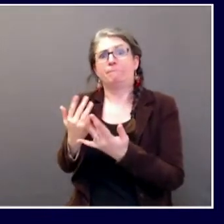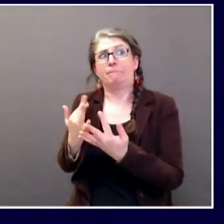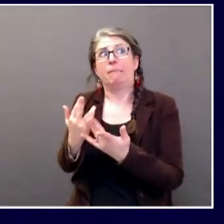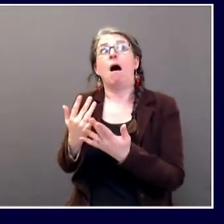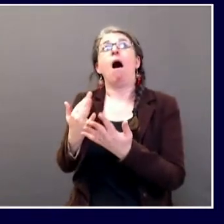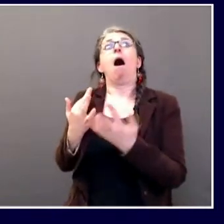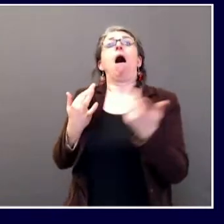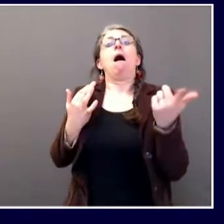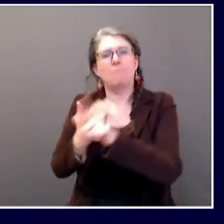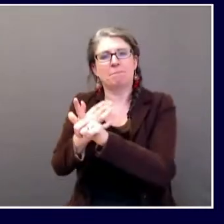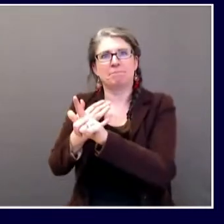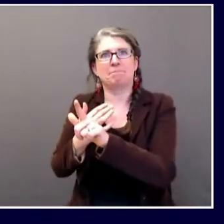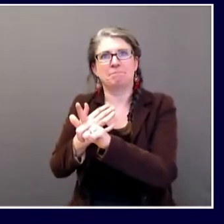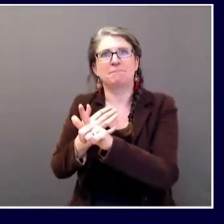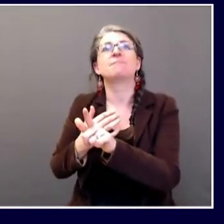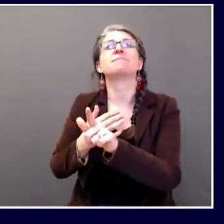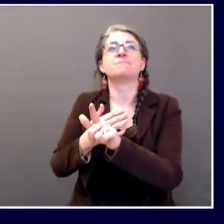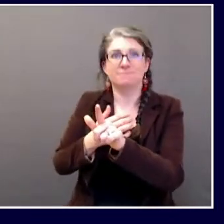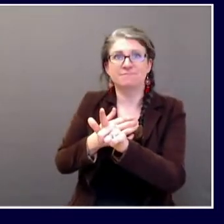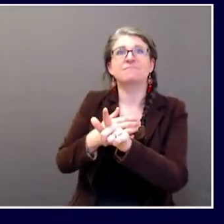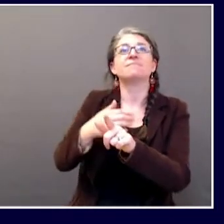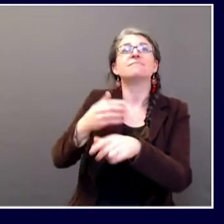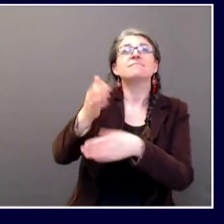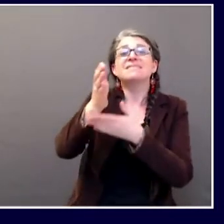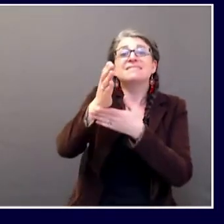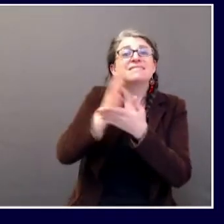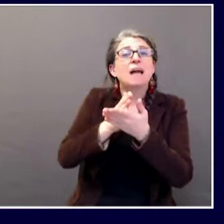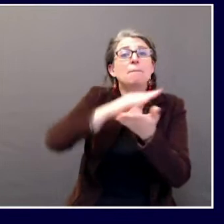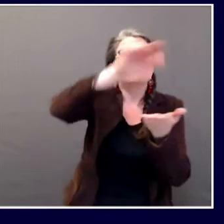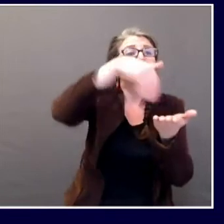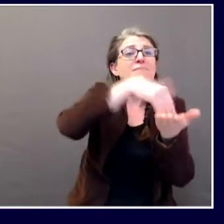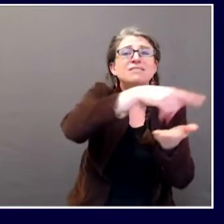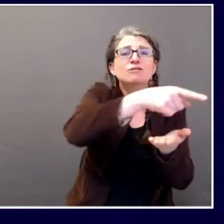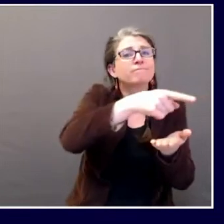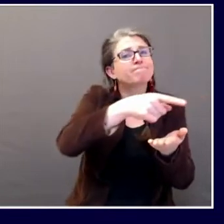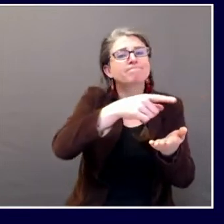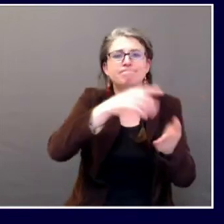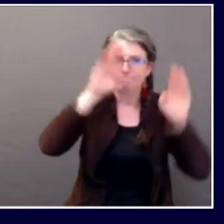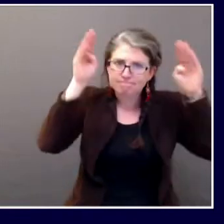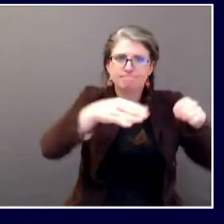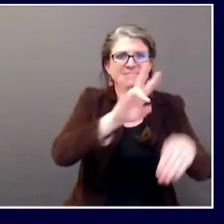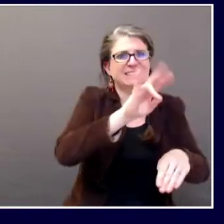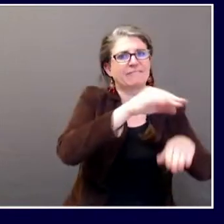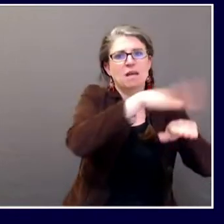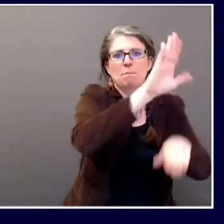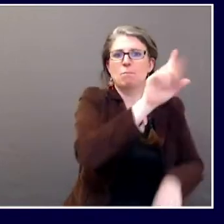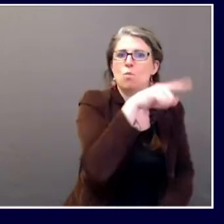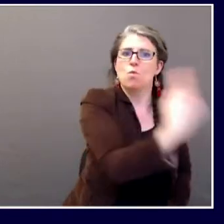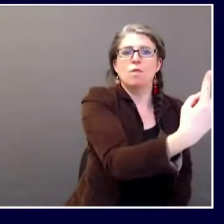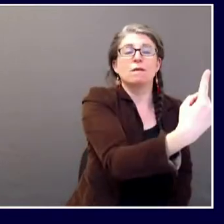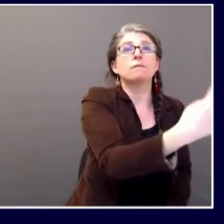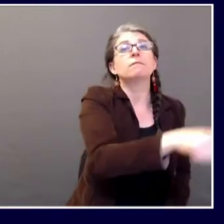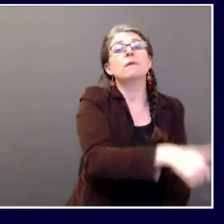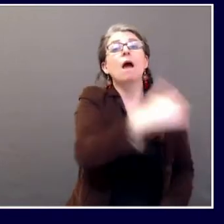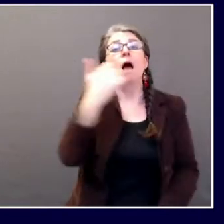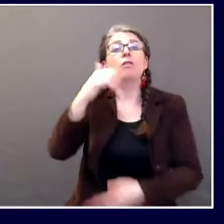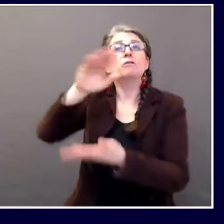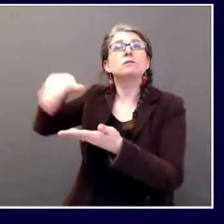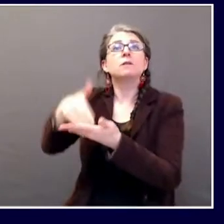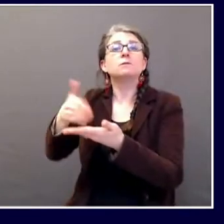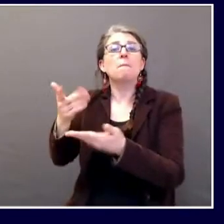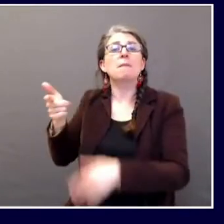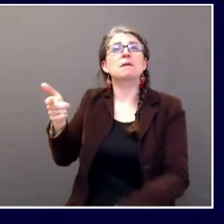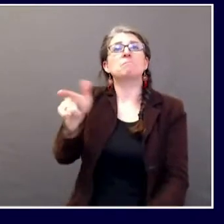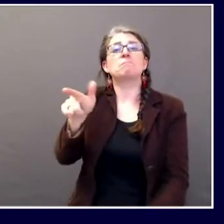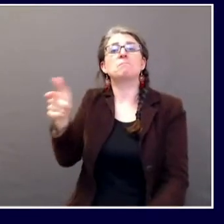they are, and some of it depends on how much supply they have on hand. None of this is to suggest that there is any conflict between any